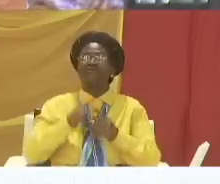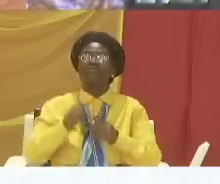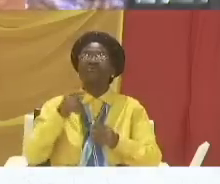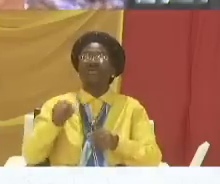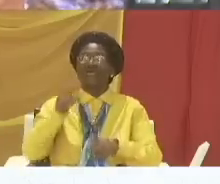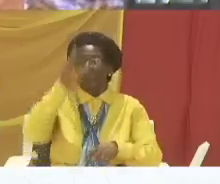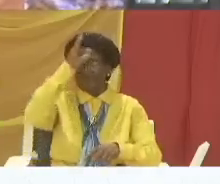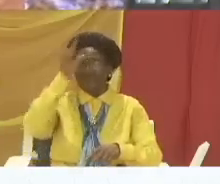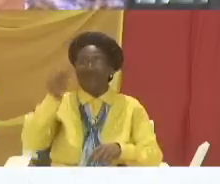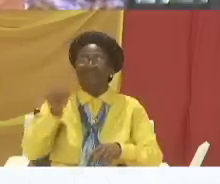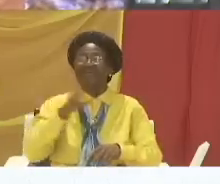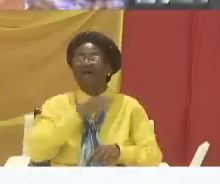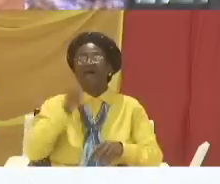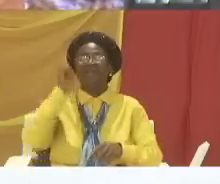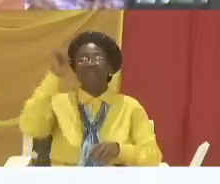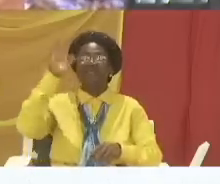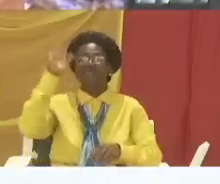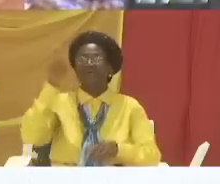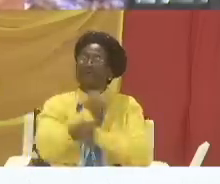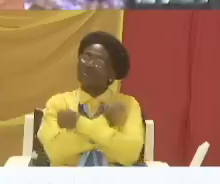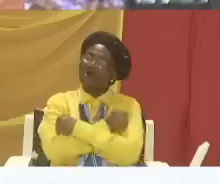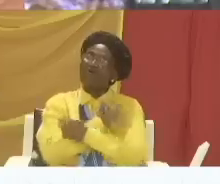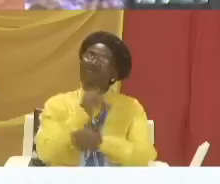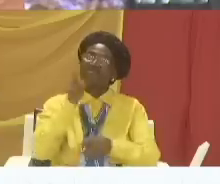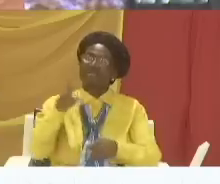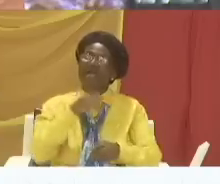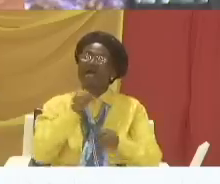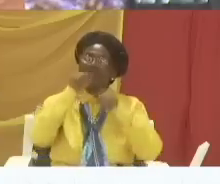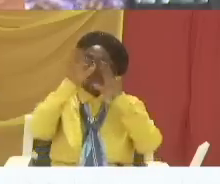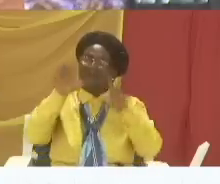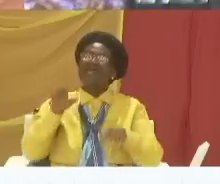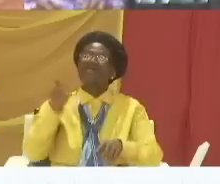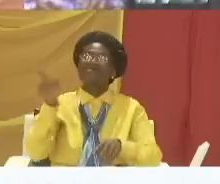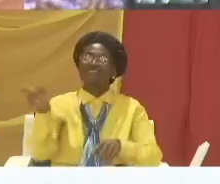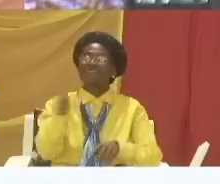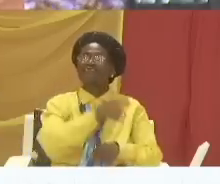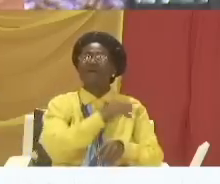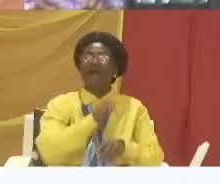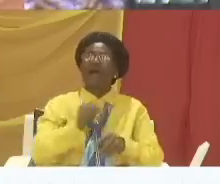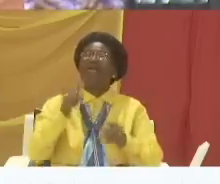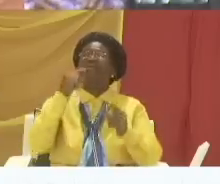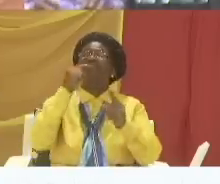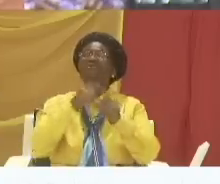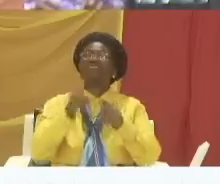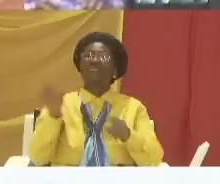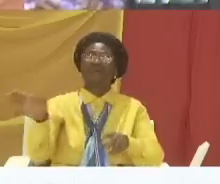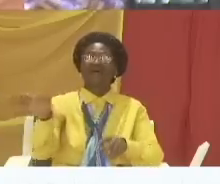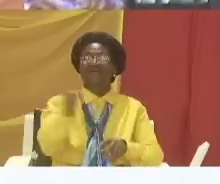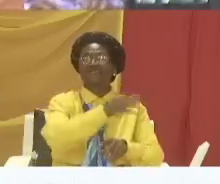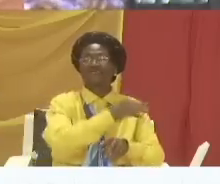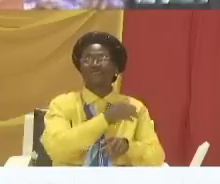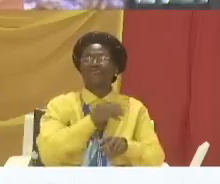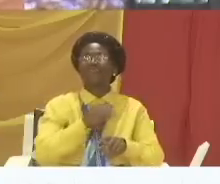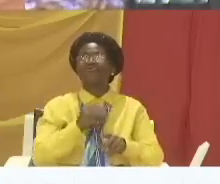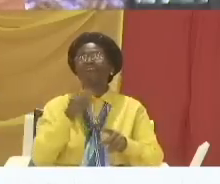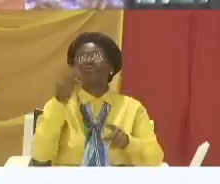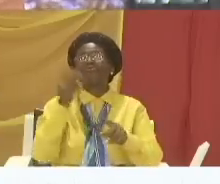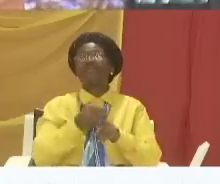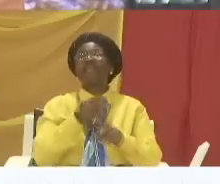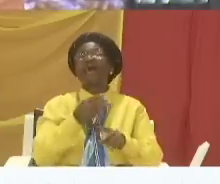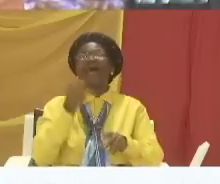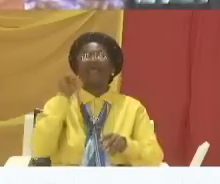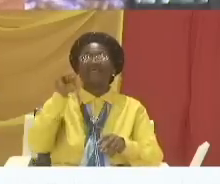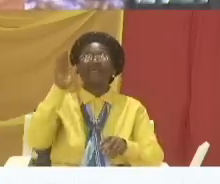will love thee and bless thee and multiply thee. He will